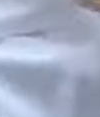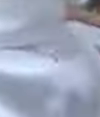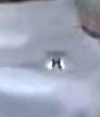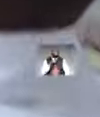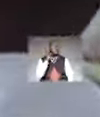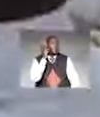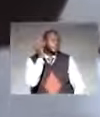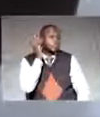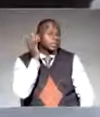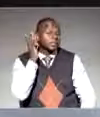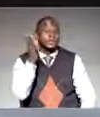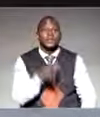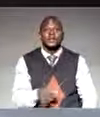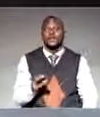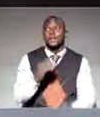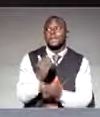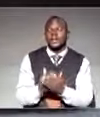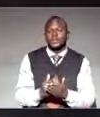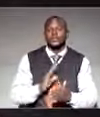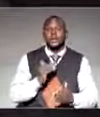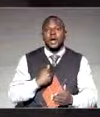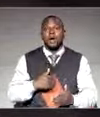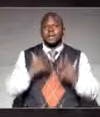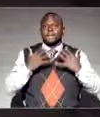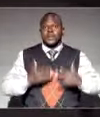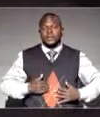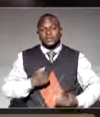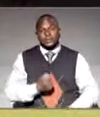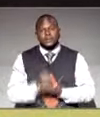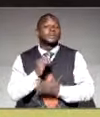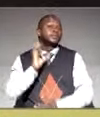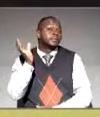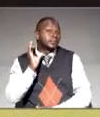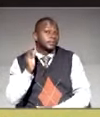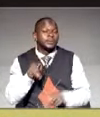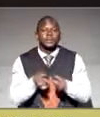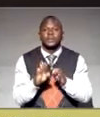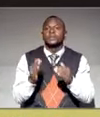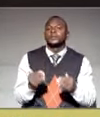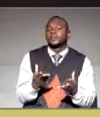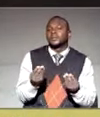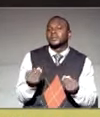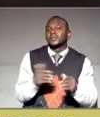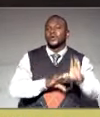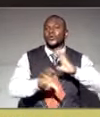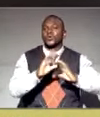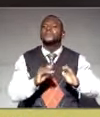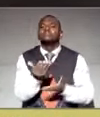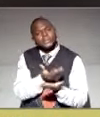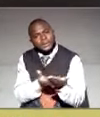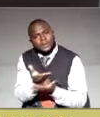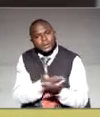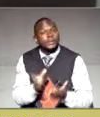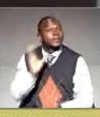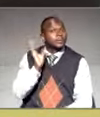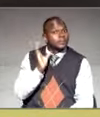Ears are important parts on our bodies because they help in hearing and therefore ease communication and interaction. The